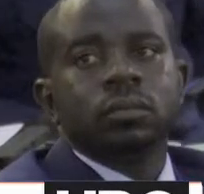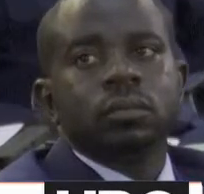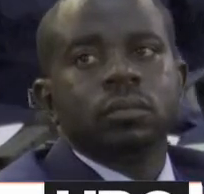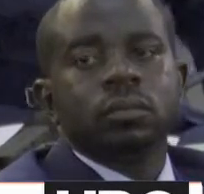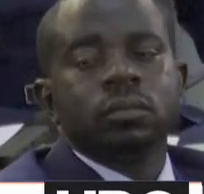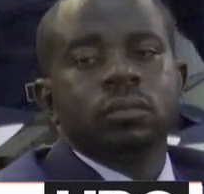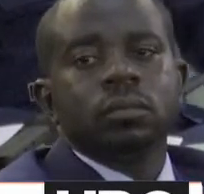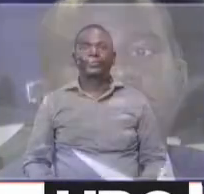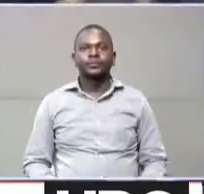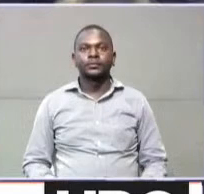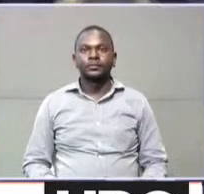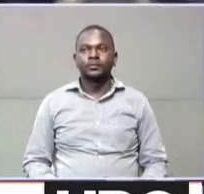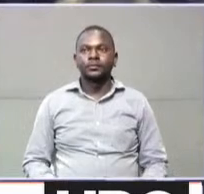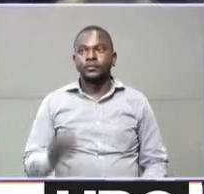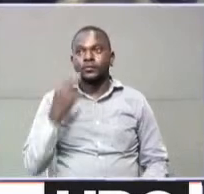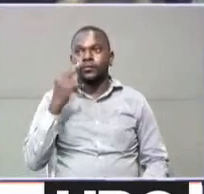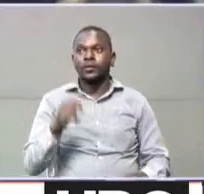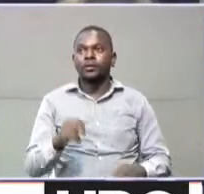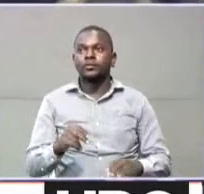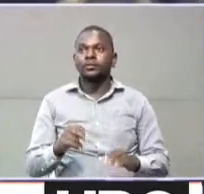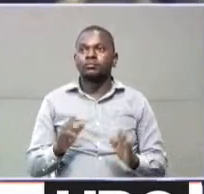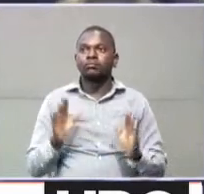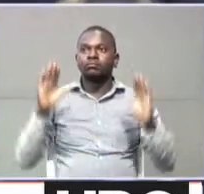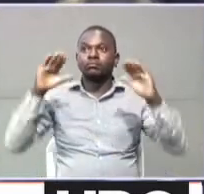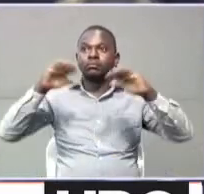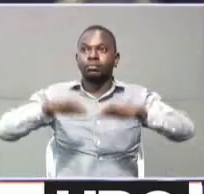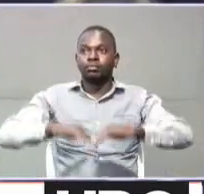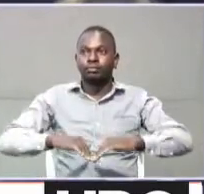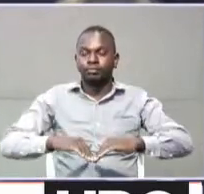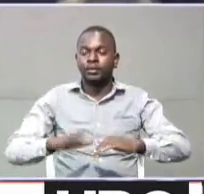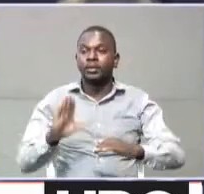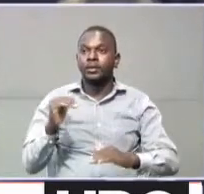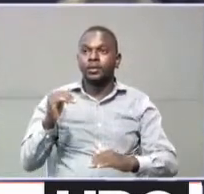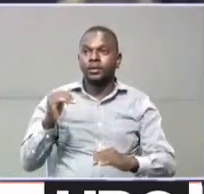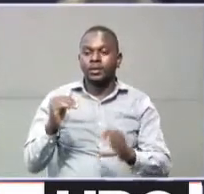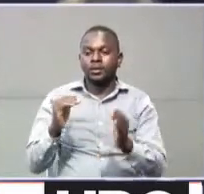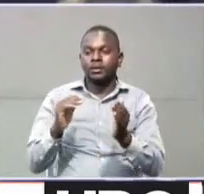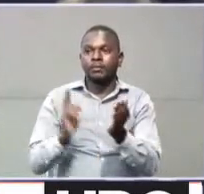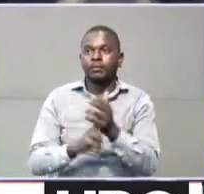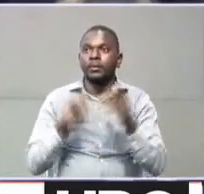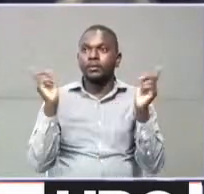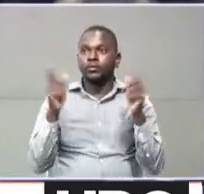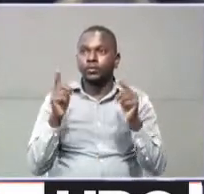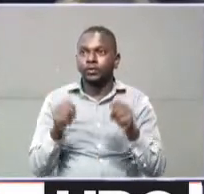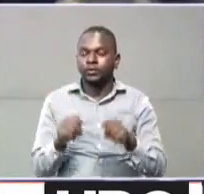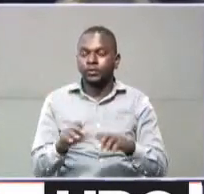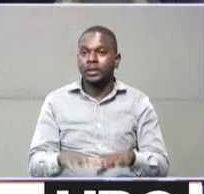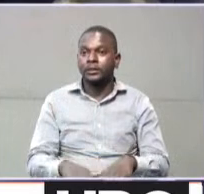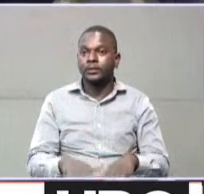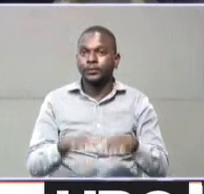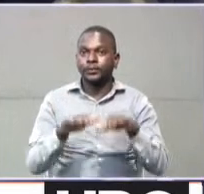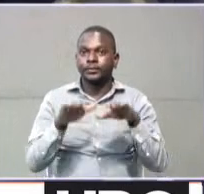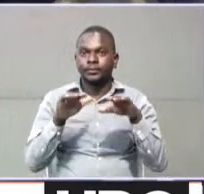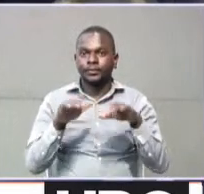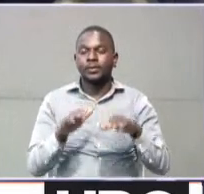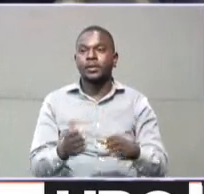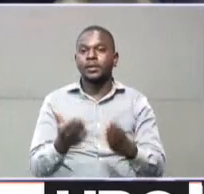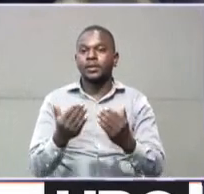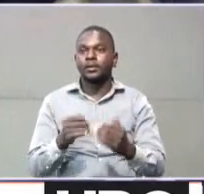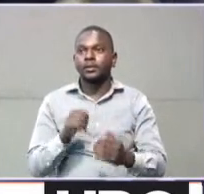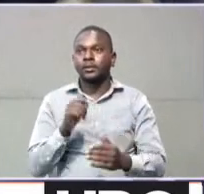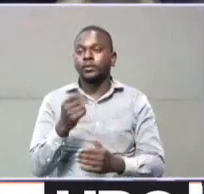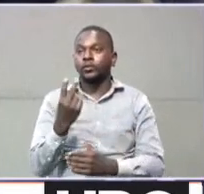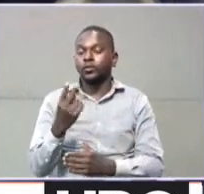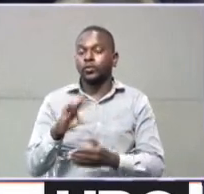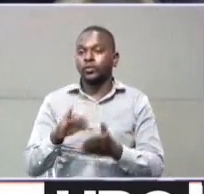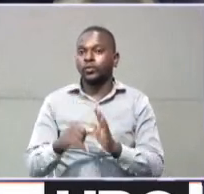facing disasters of landslides and the floods now these two